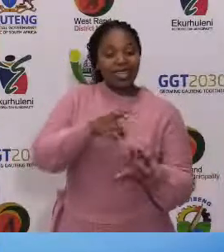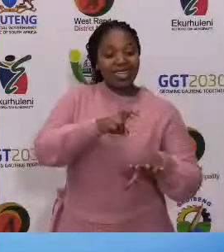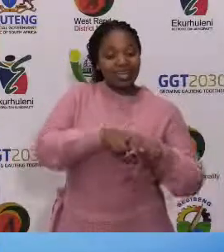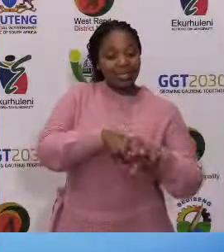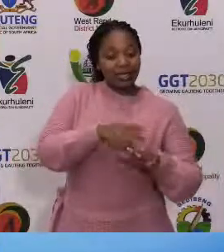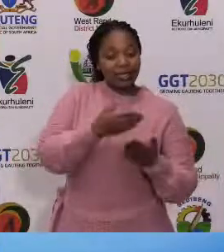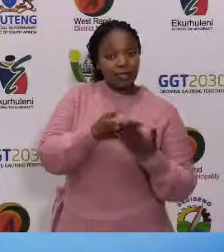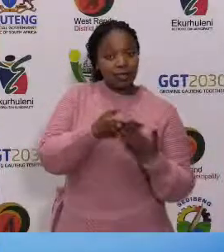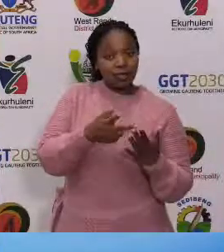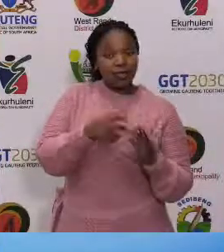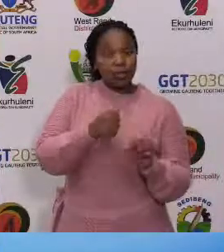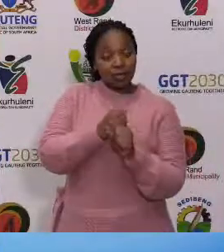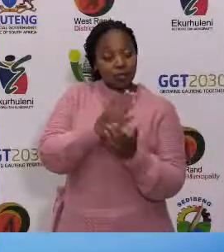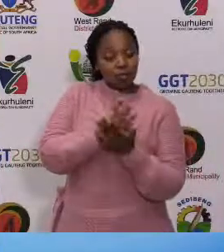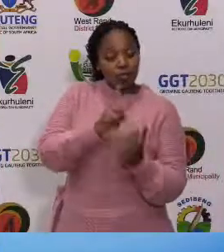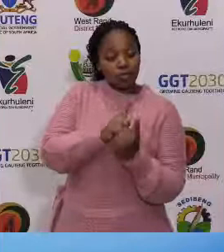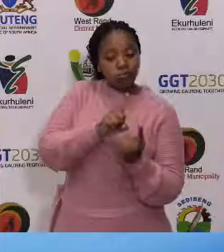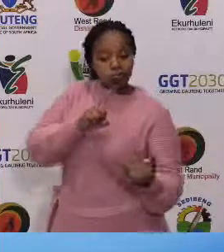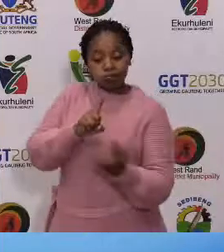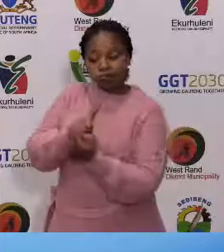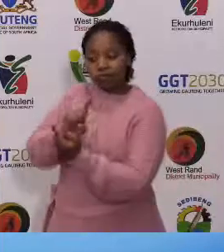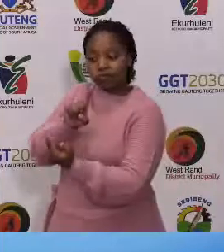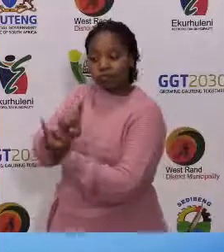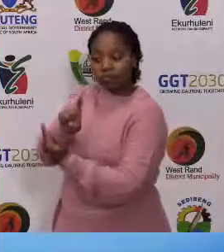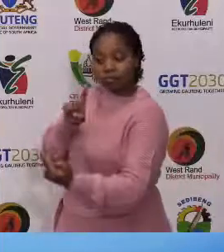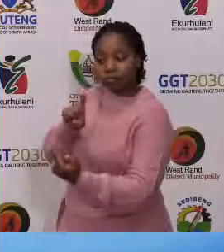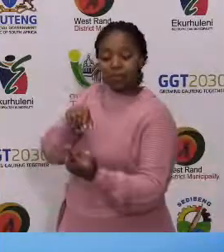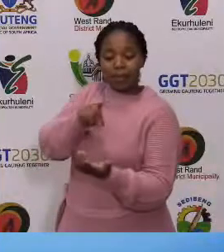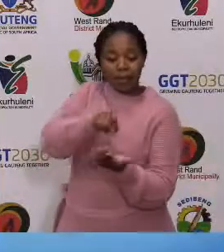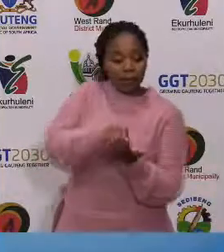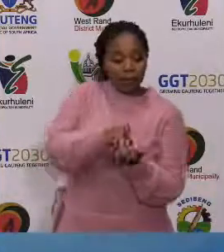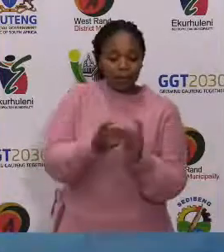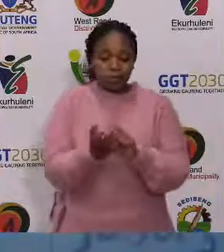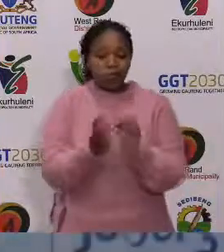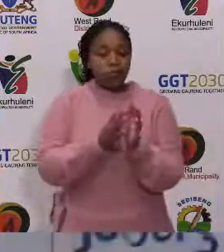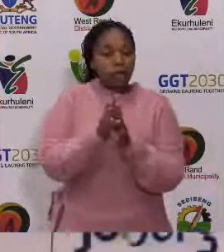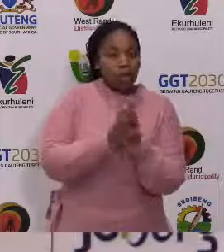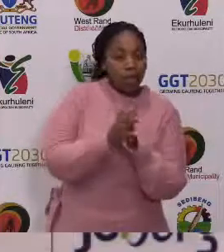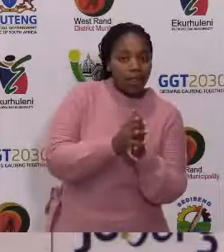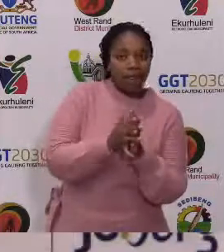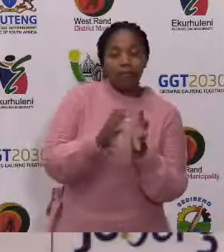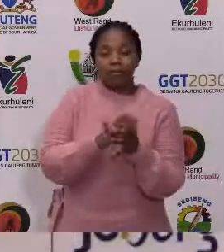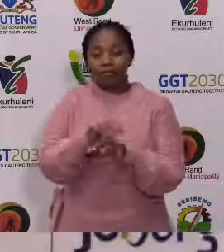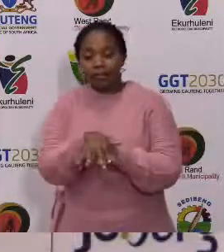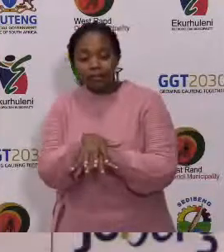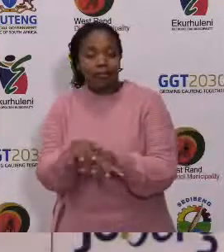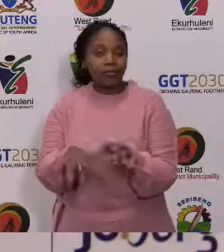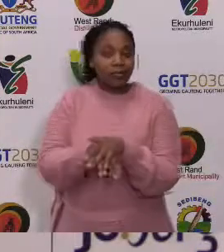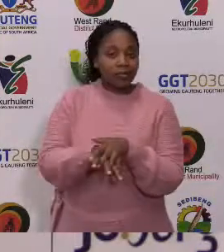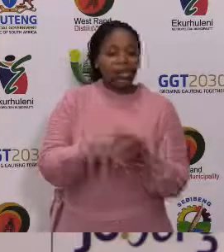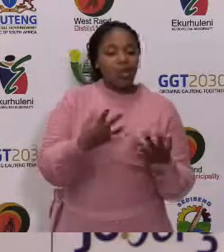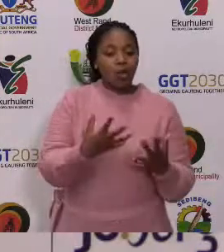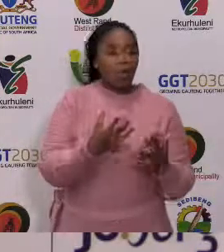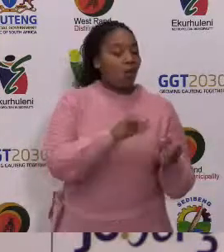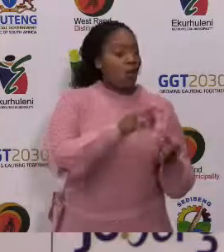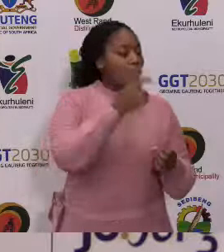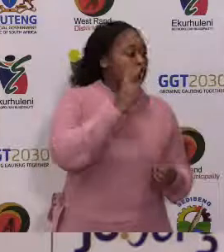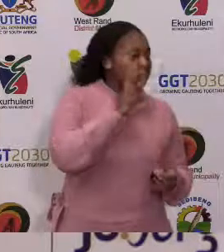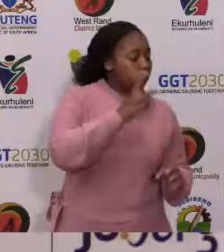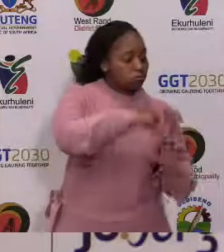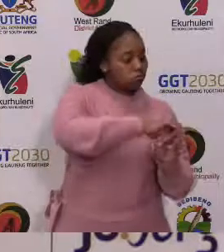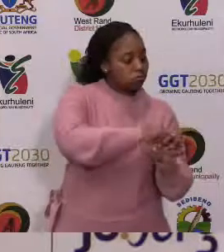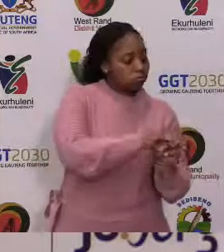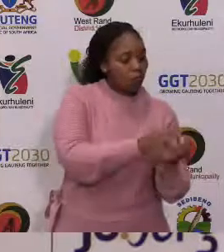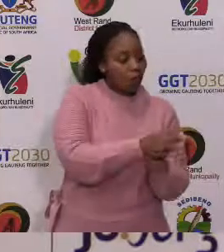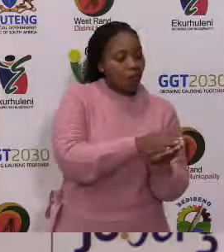observe social distancing, to sanitize their hands and wash their hands as often as